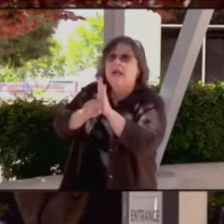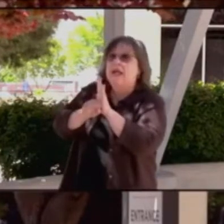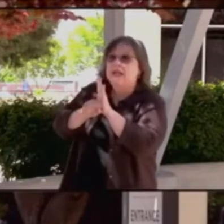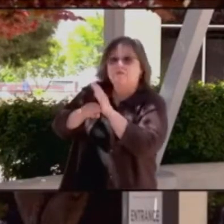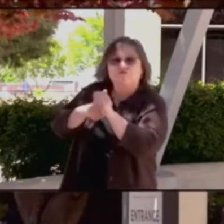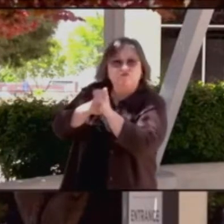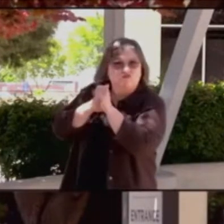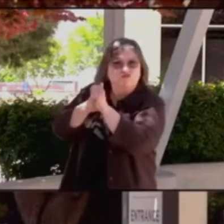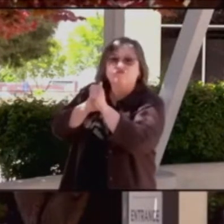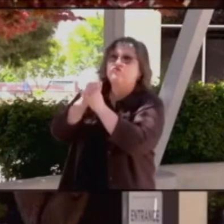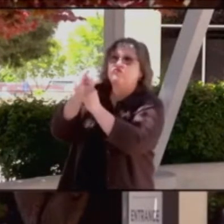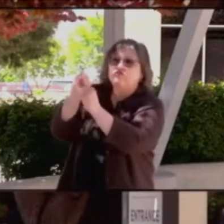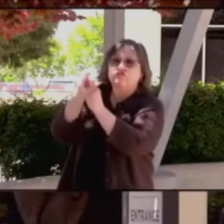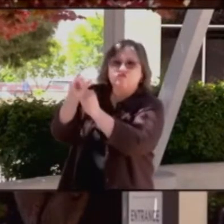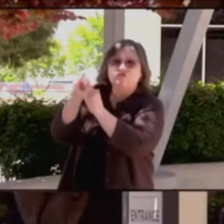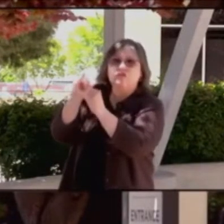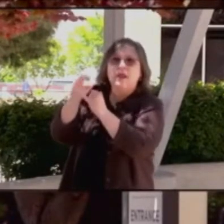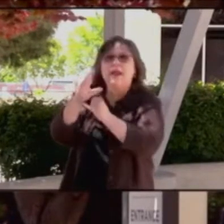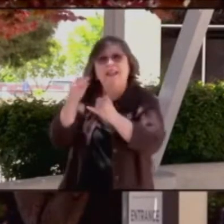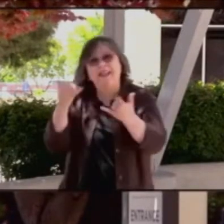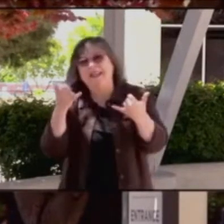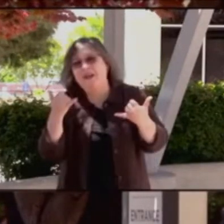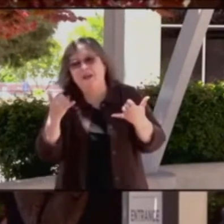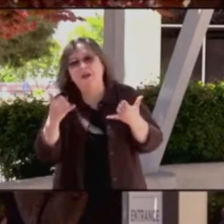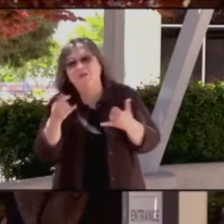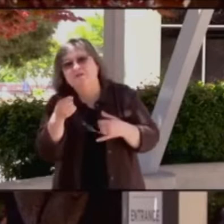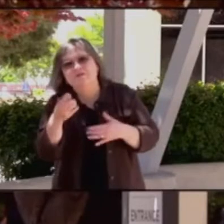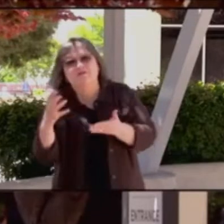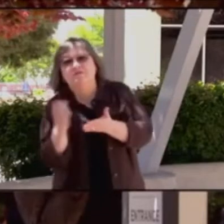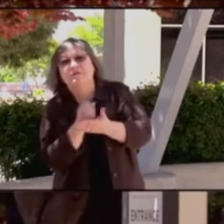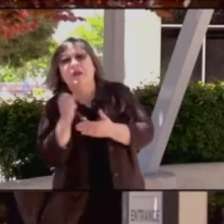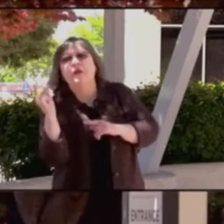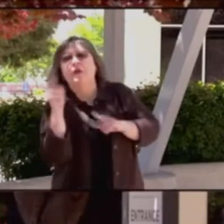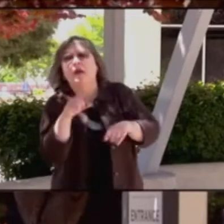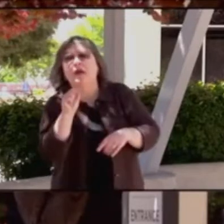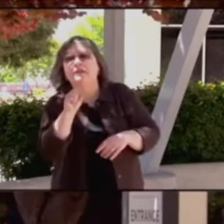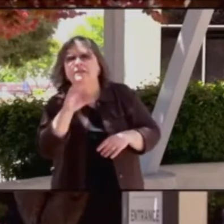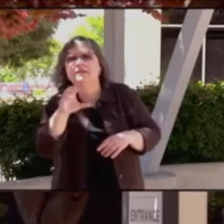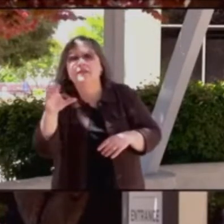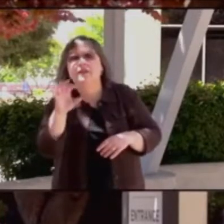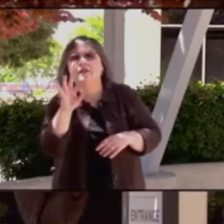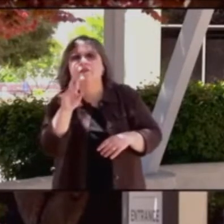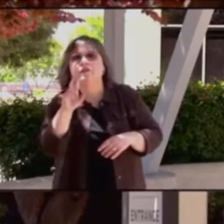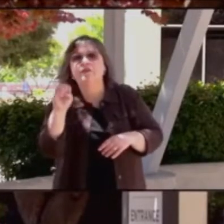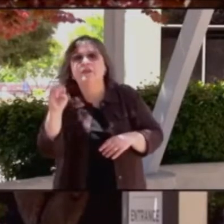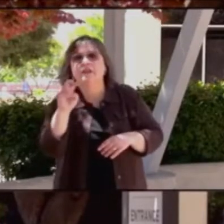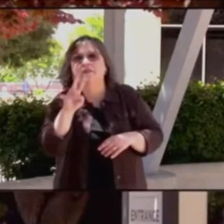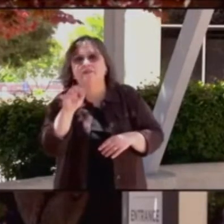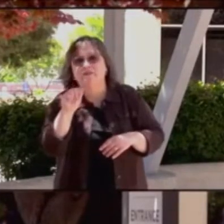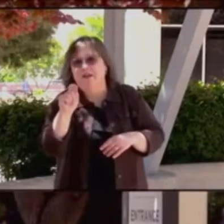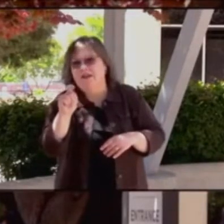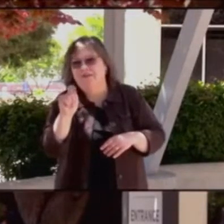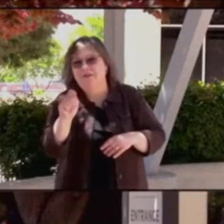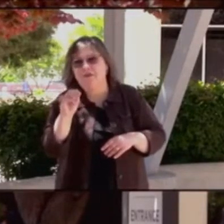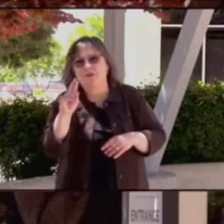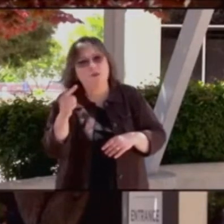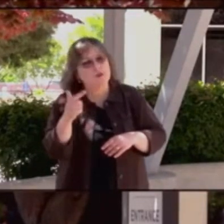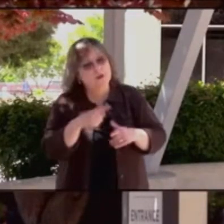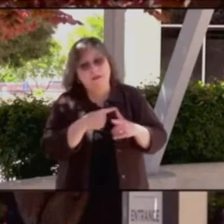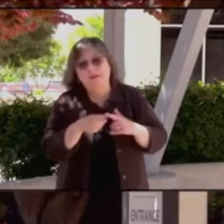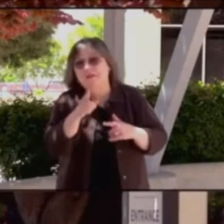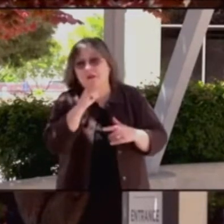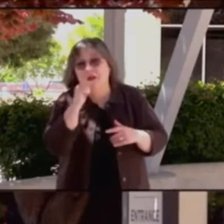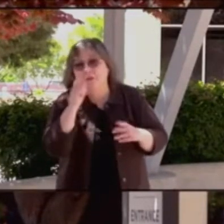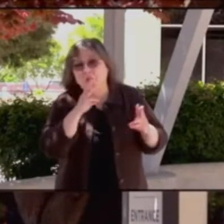vaccinated. Go to scfreevax.org, and then you won't have to worry about what might be the case after June 15th. ABC